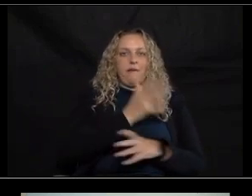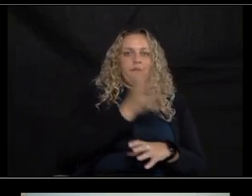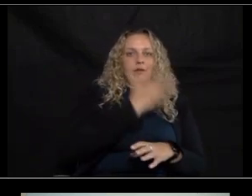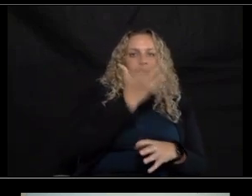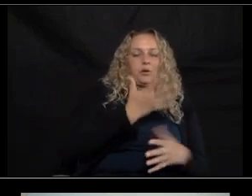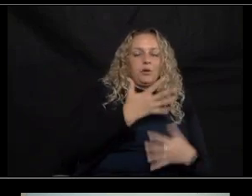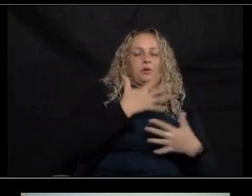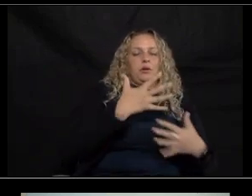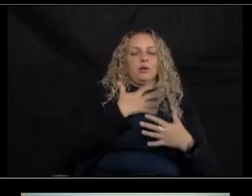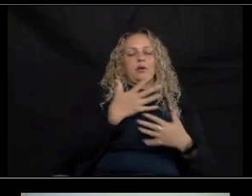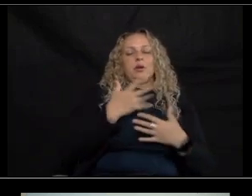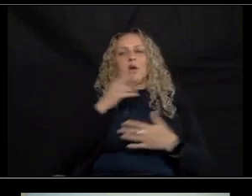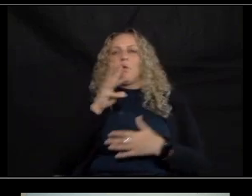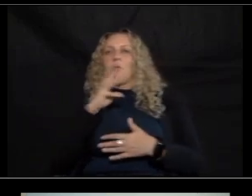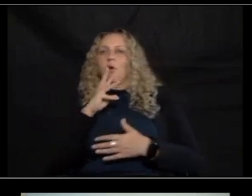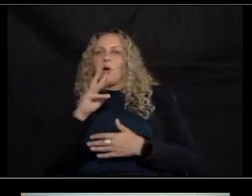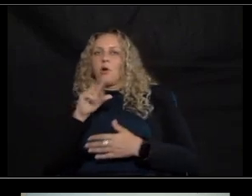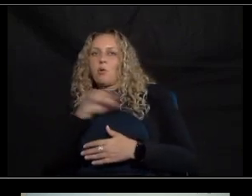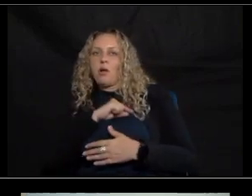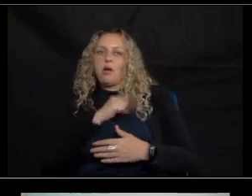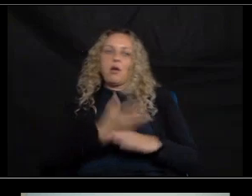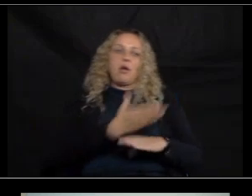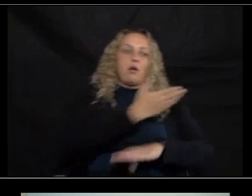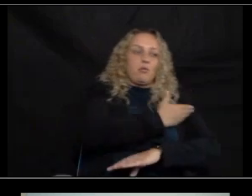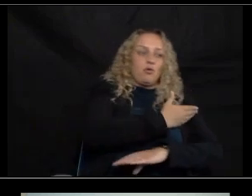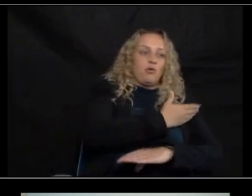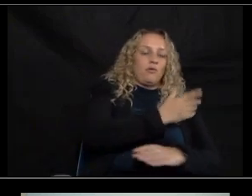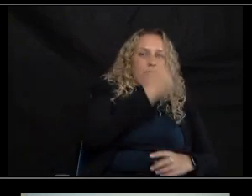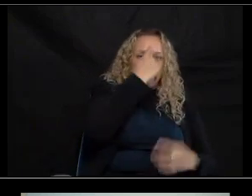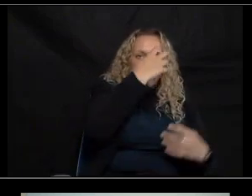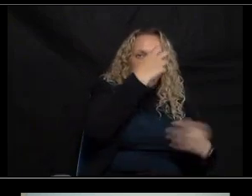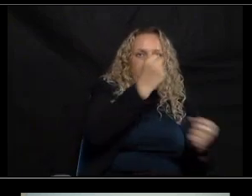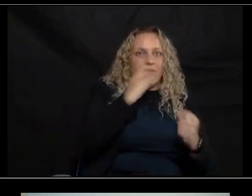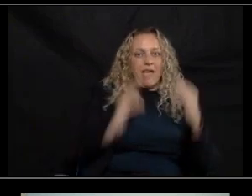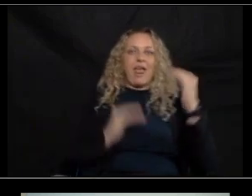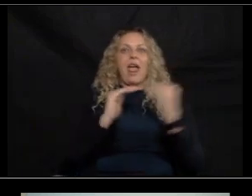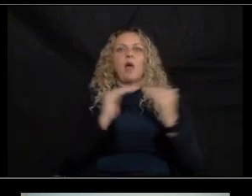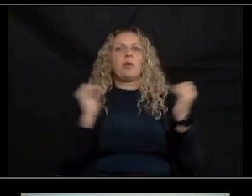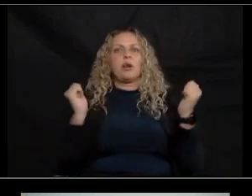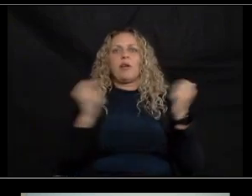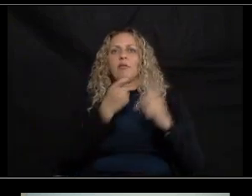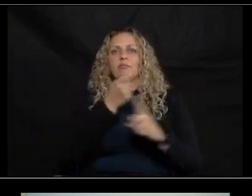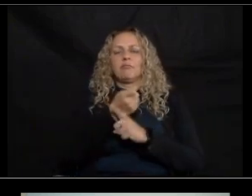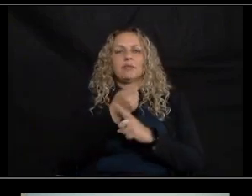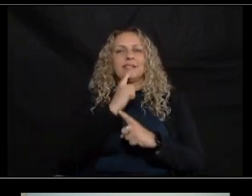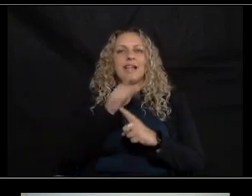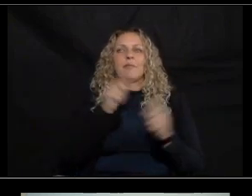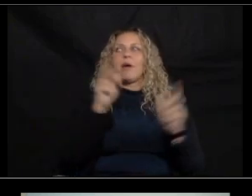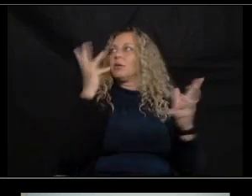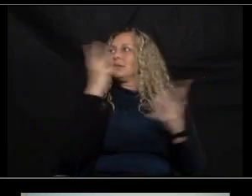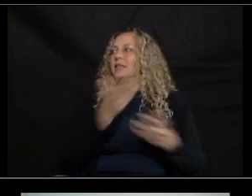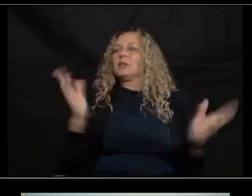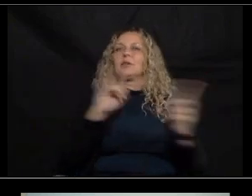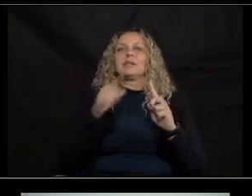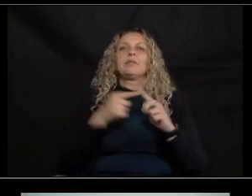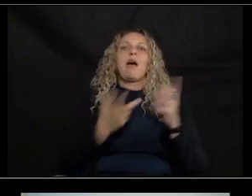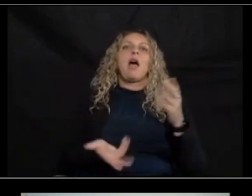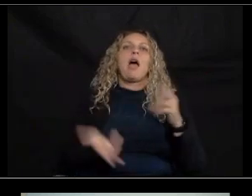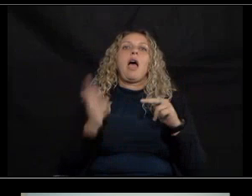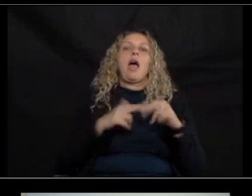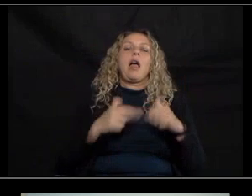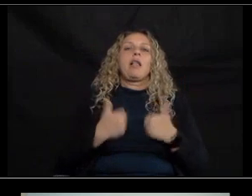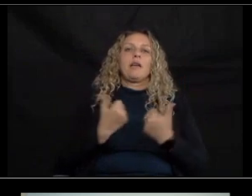advance equity, and improve the mental health of citizens all at once. This isn't about scenery. This is about adding